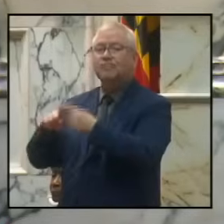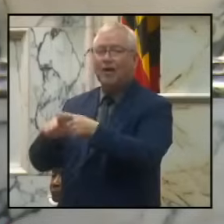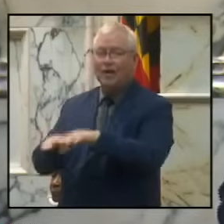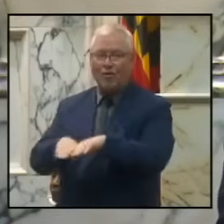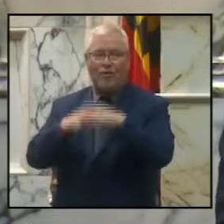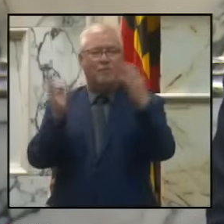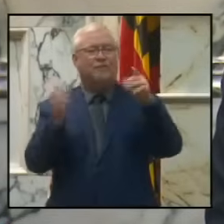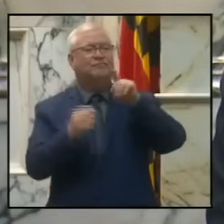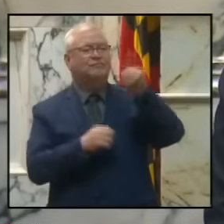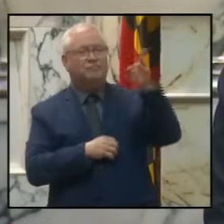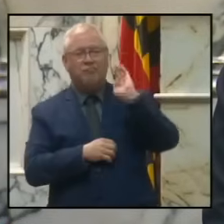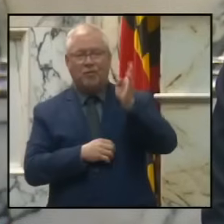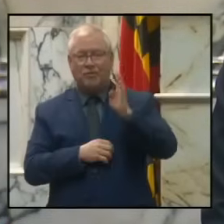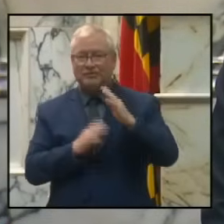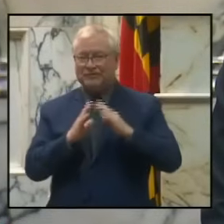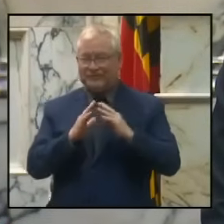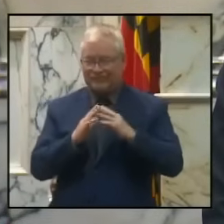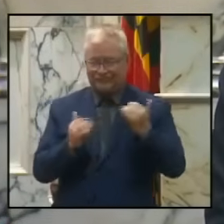City.